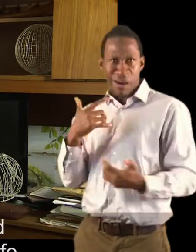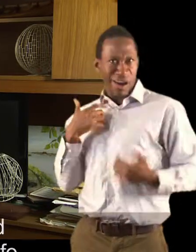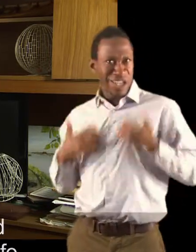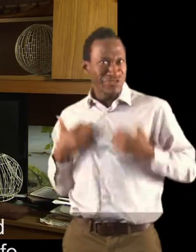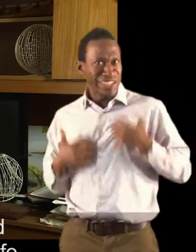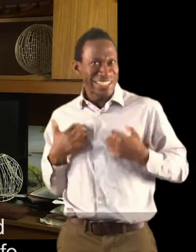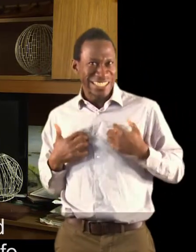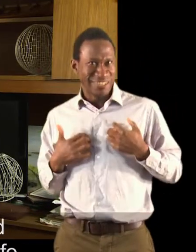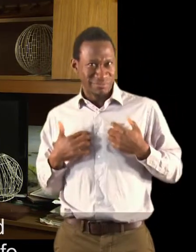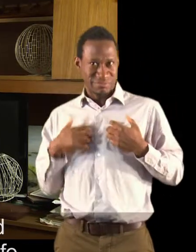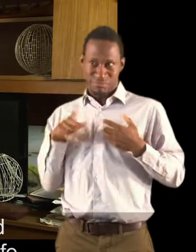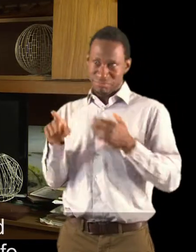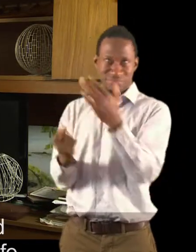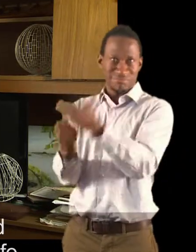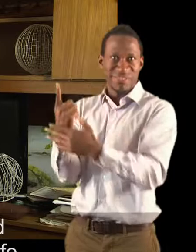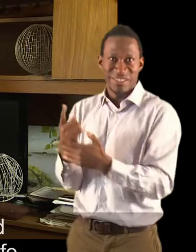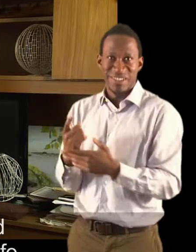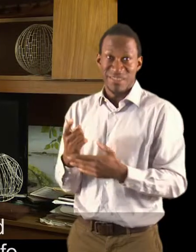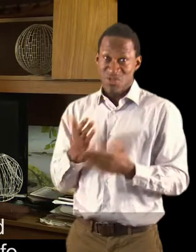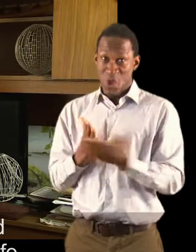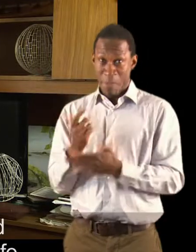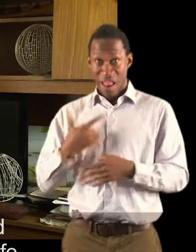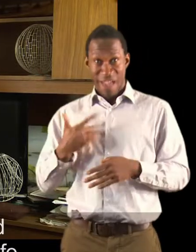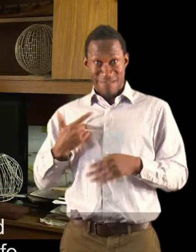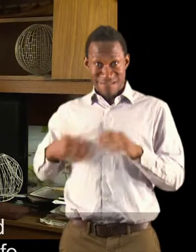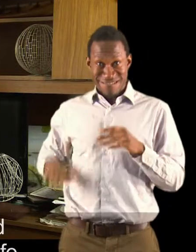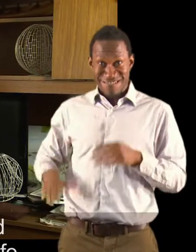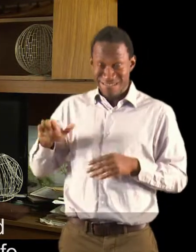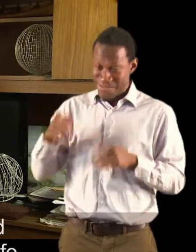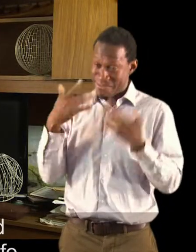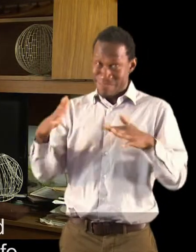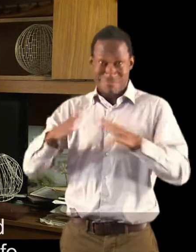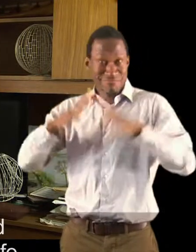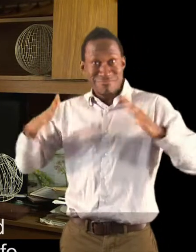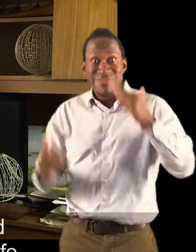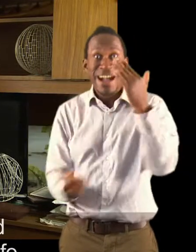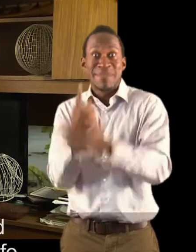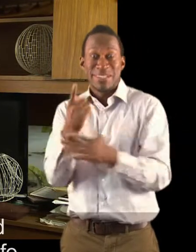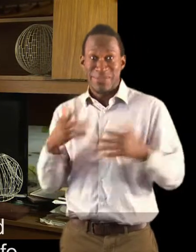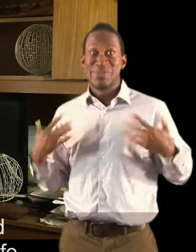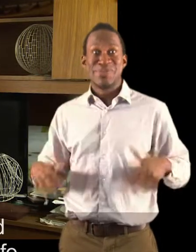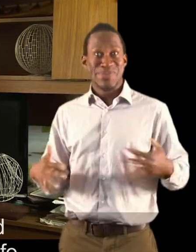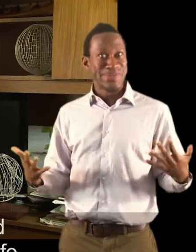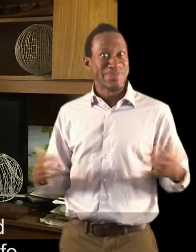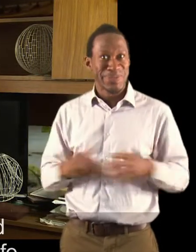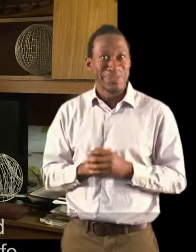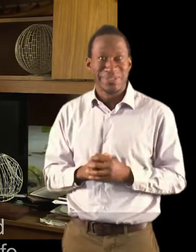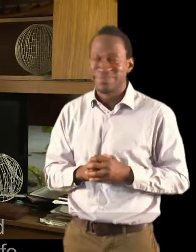It was dominated everything in school life.